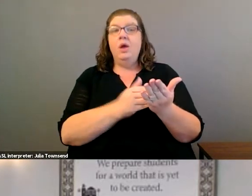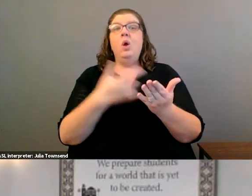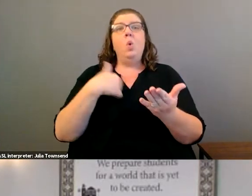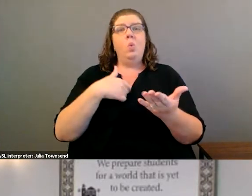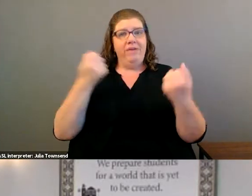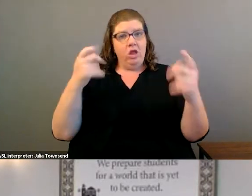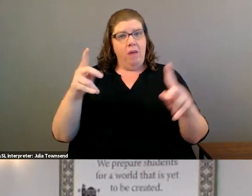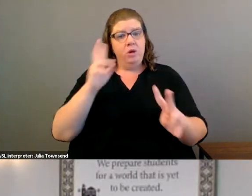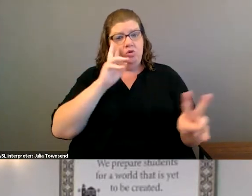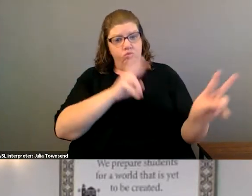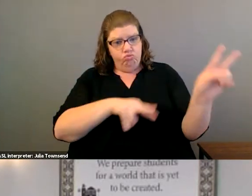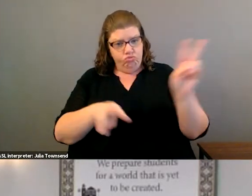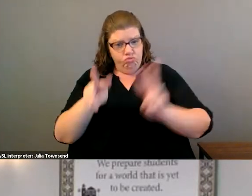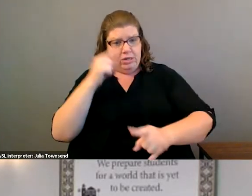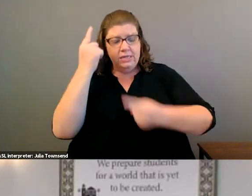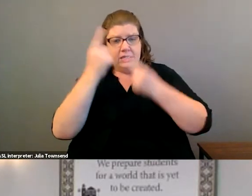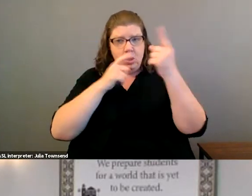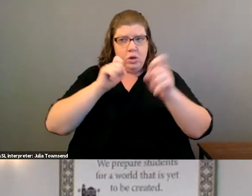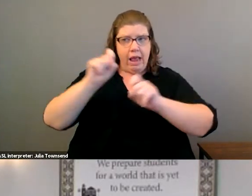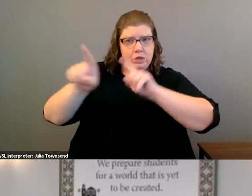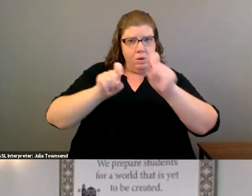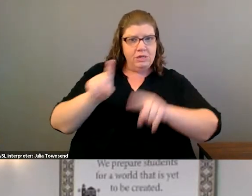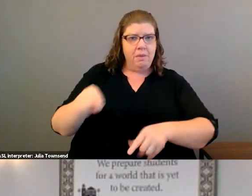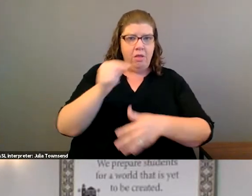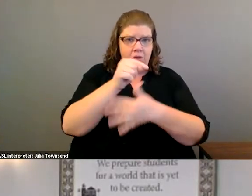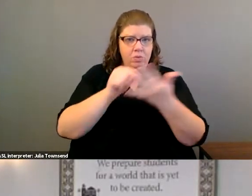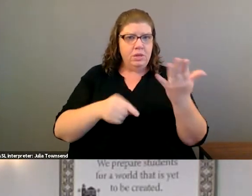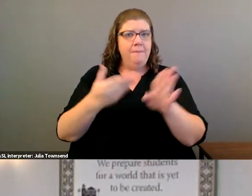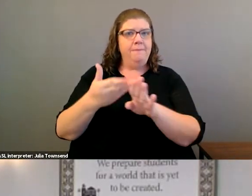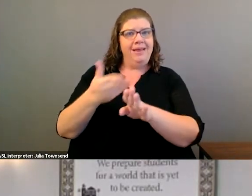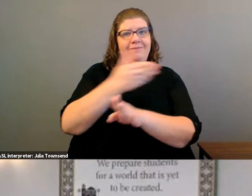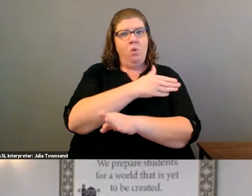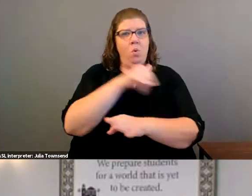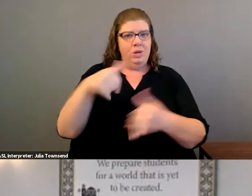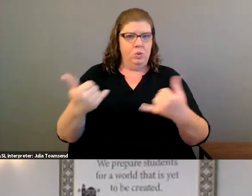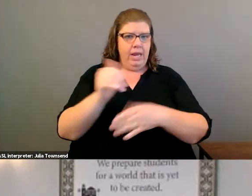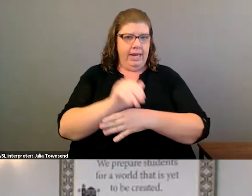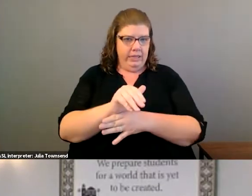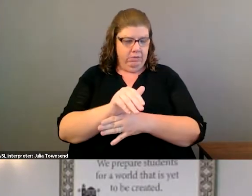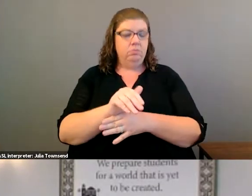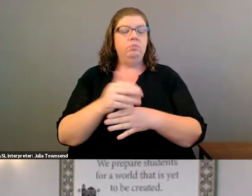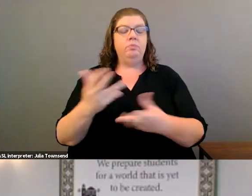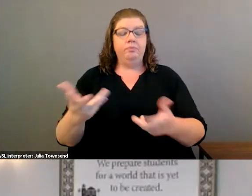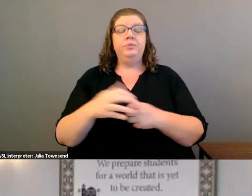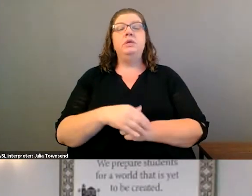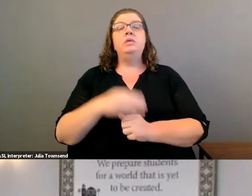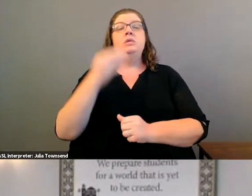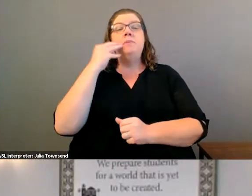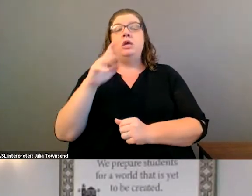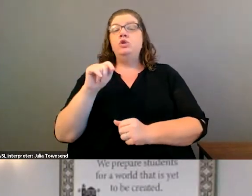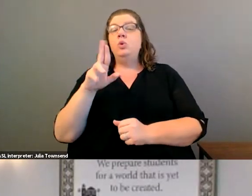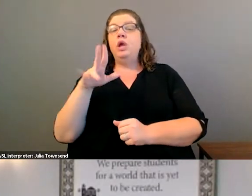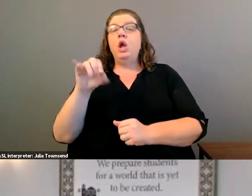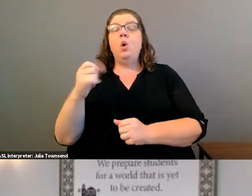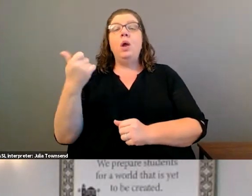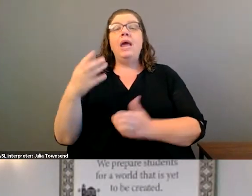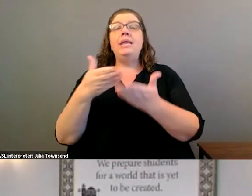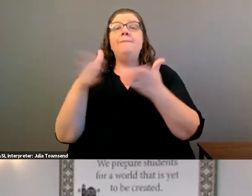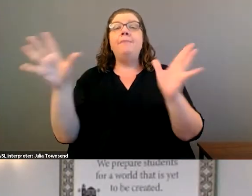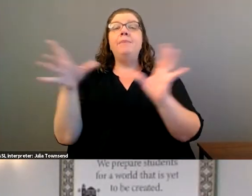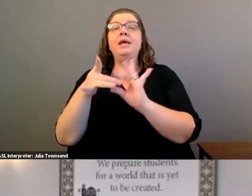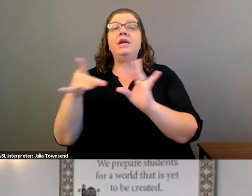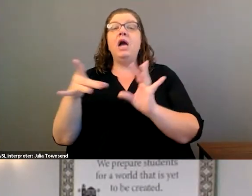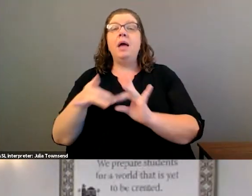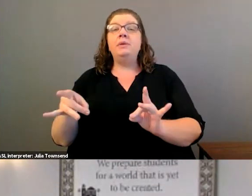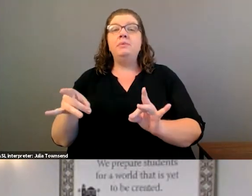to consider and ask questions about these items before this evening. So Ms. Trujillo, are there any public comments on the